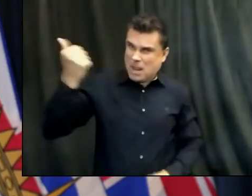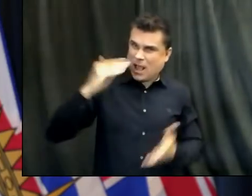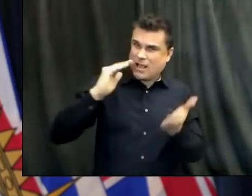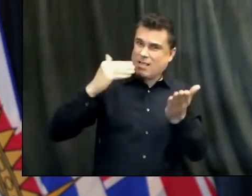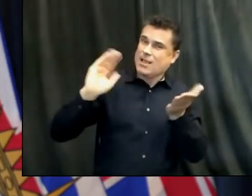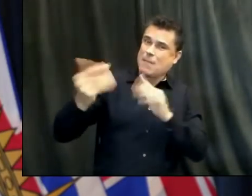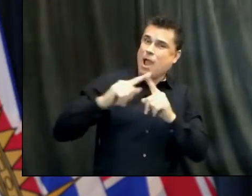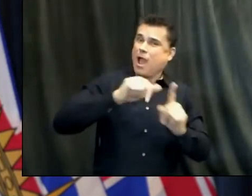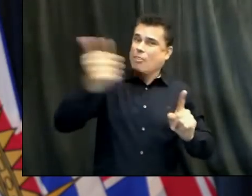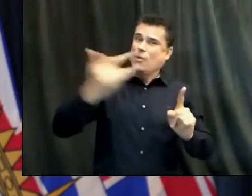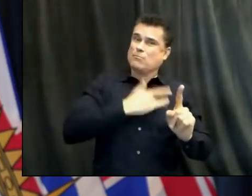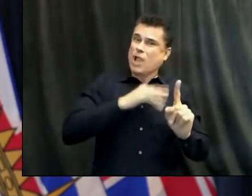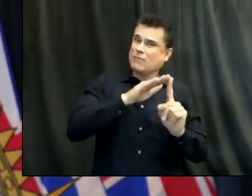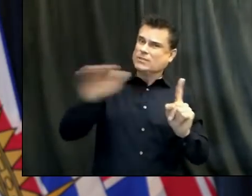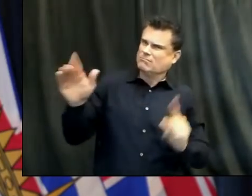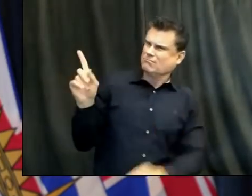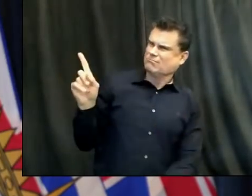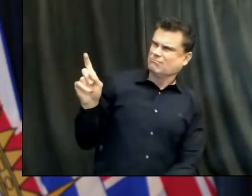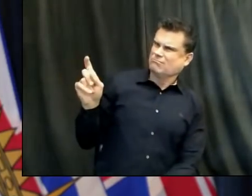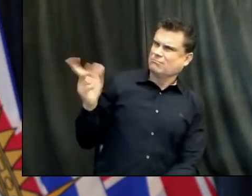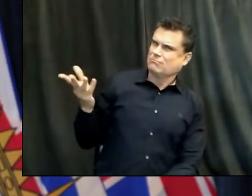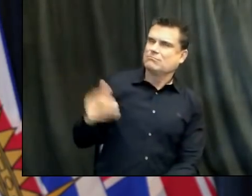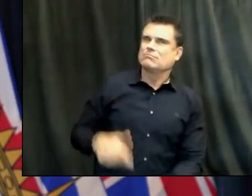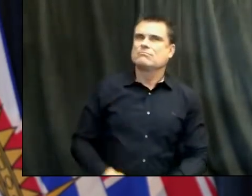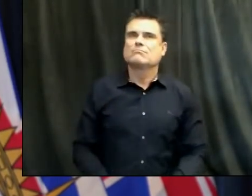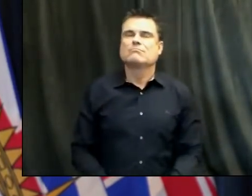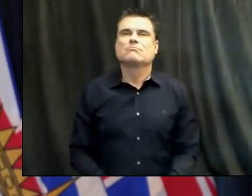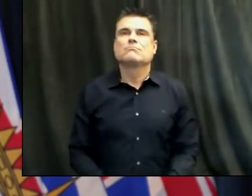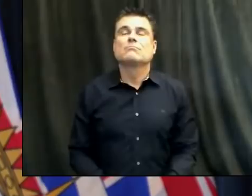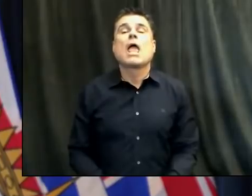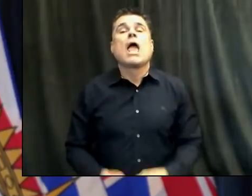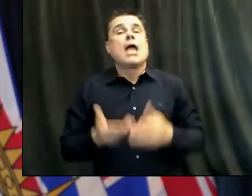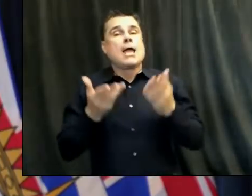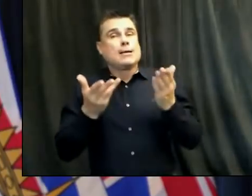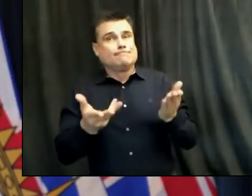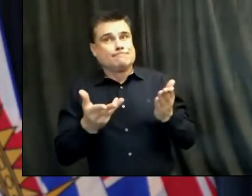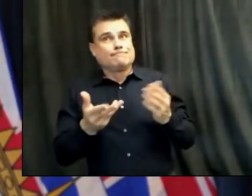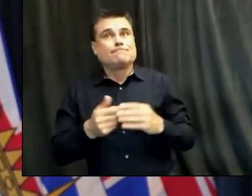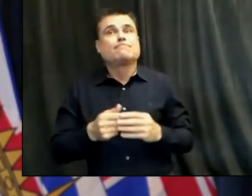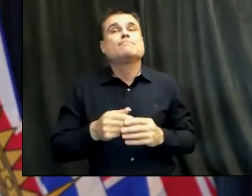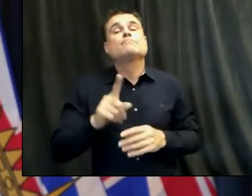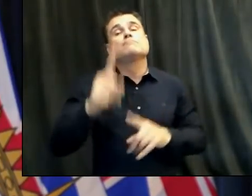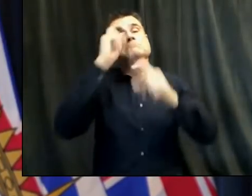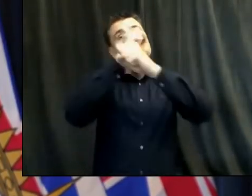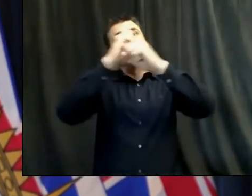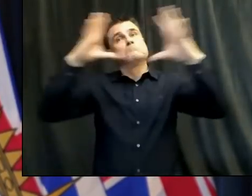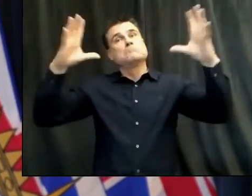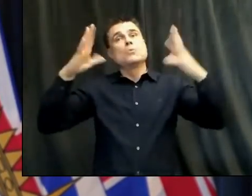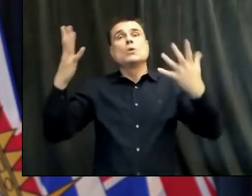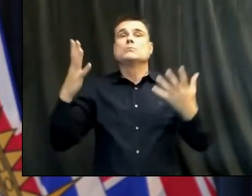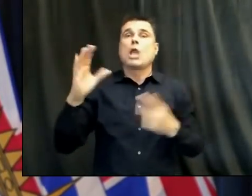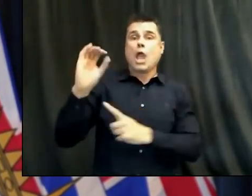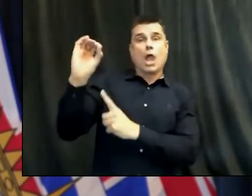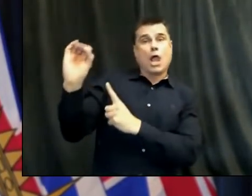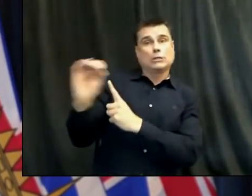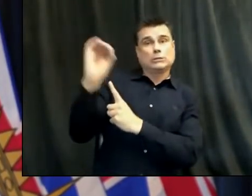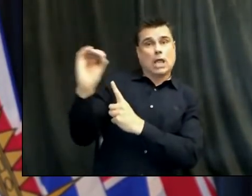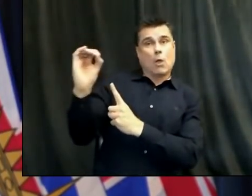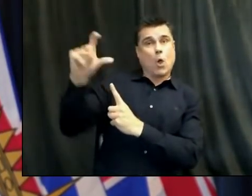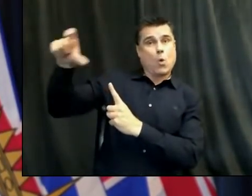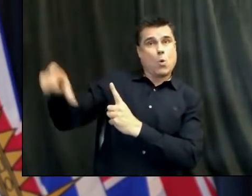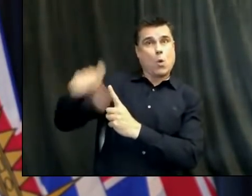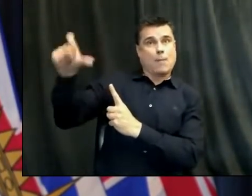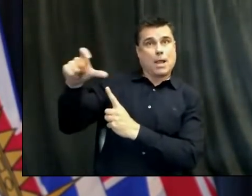in Quebec and Ontario. When I talk about management of what's going on in schools, we look to